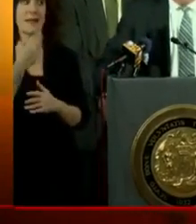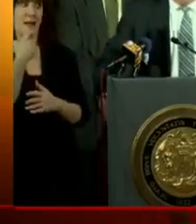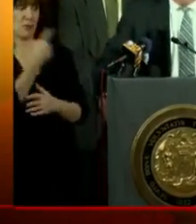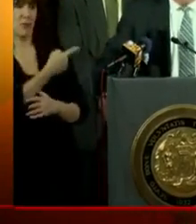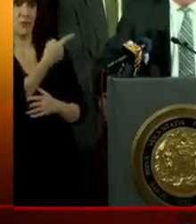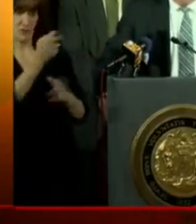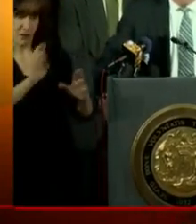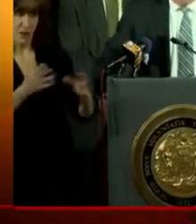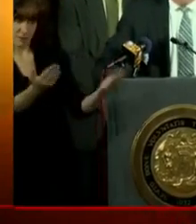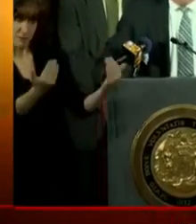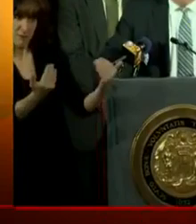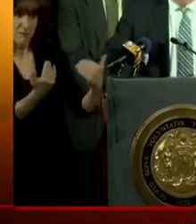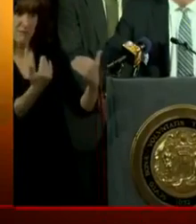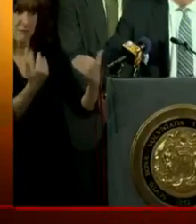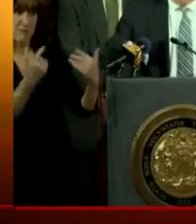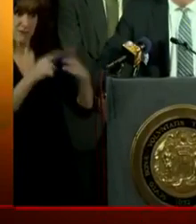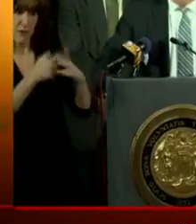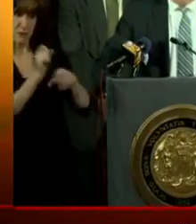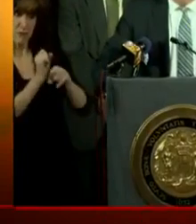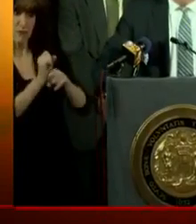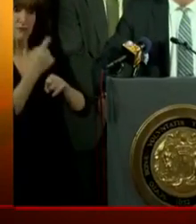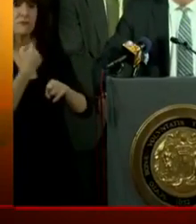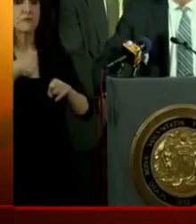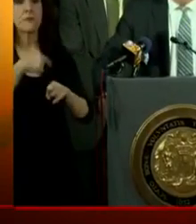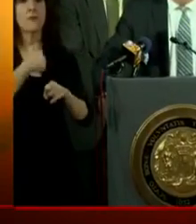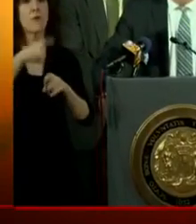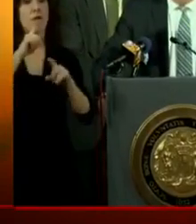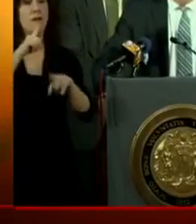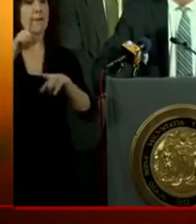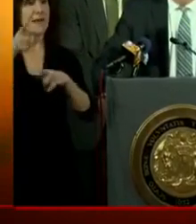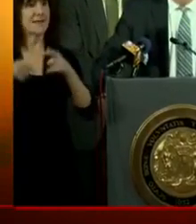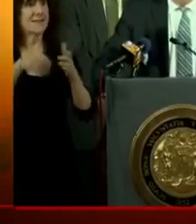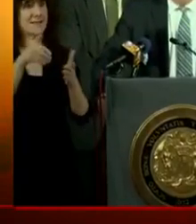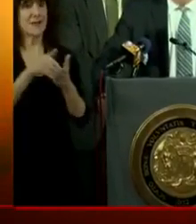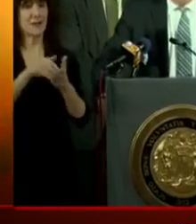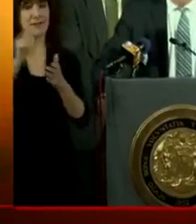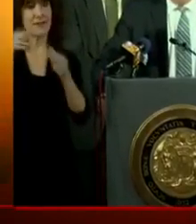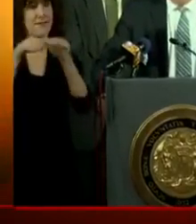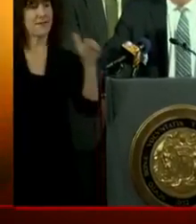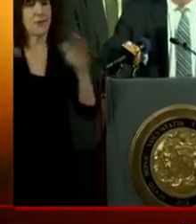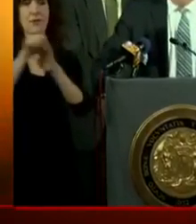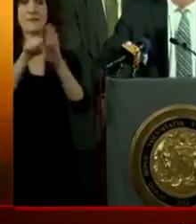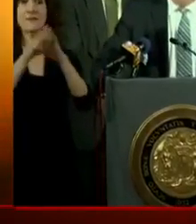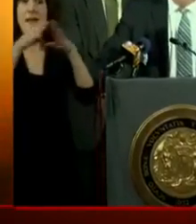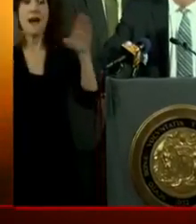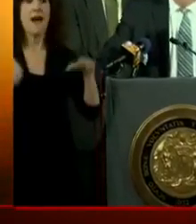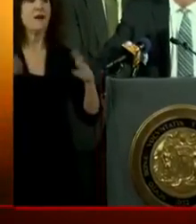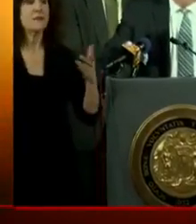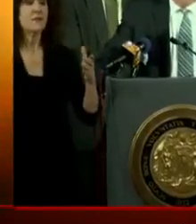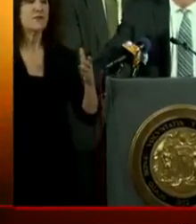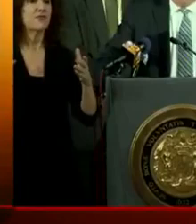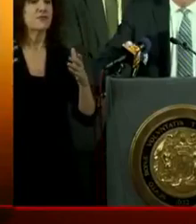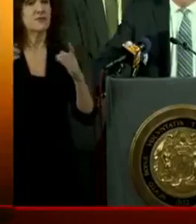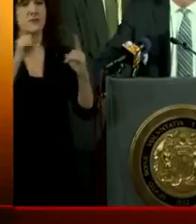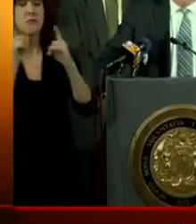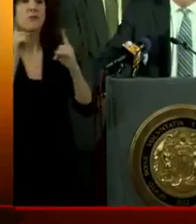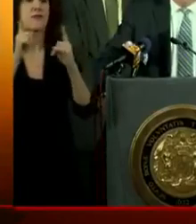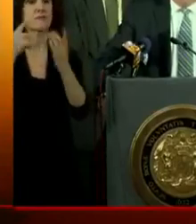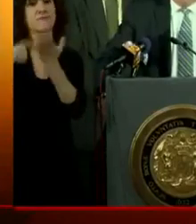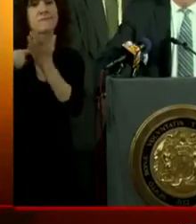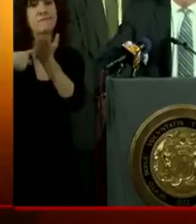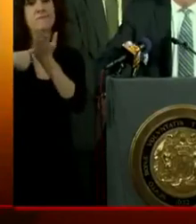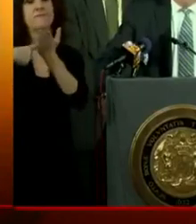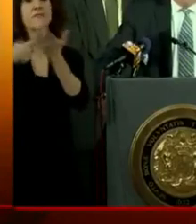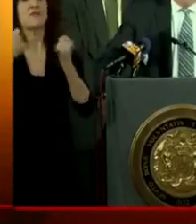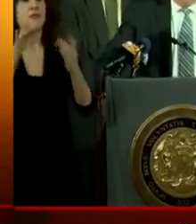prepared to be called up. We were all in the command center in the second floor of the State House in constant communication, and we were